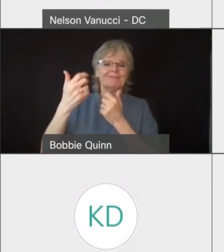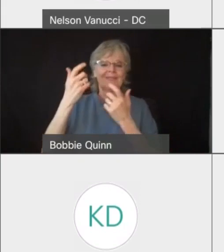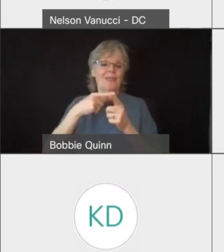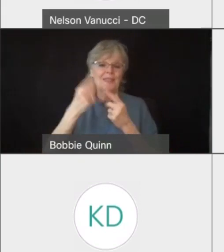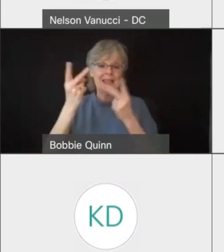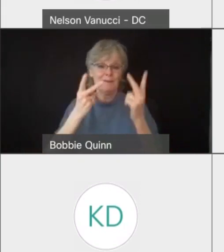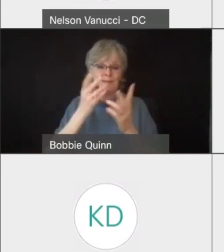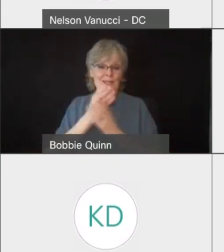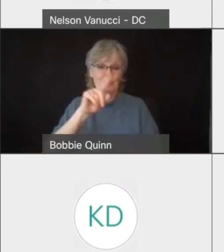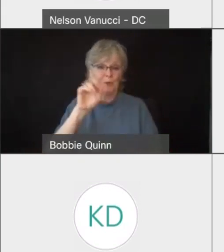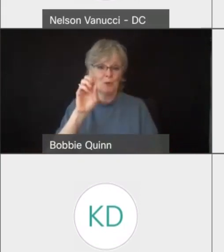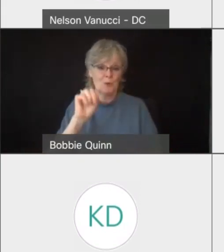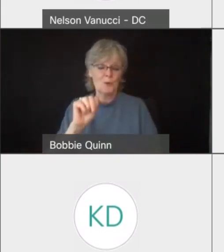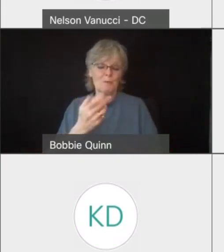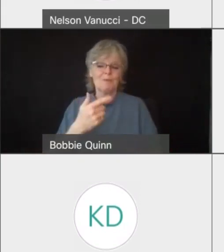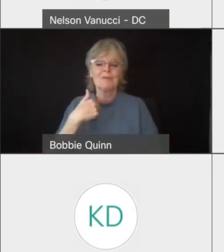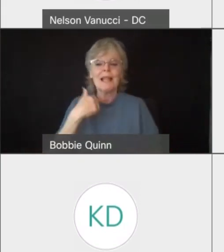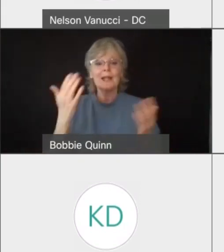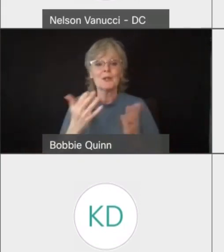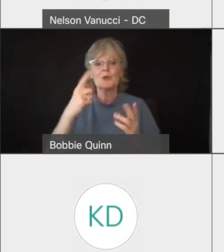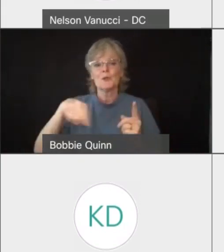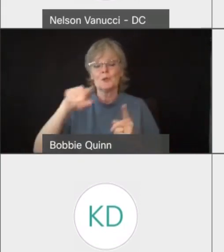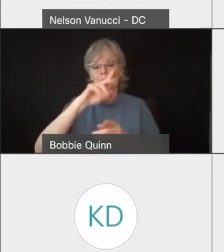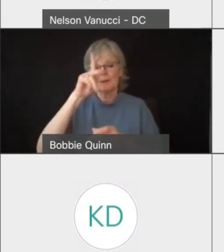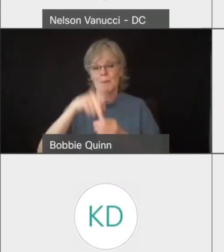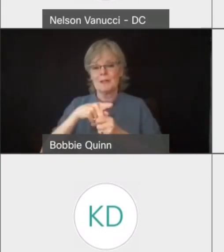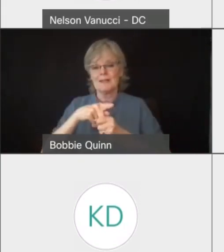I'd encourage people to participate.